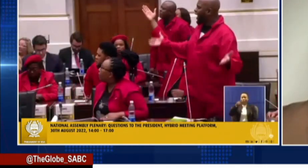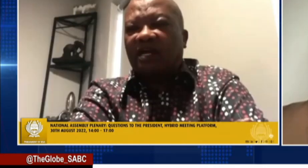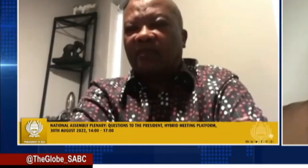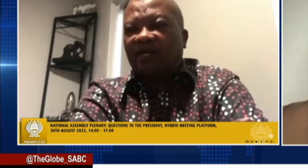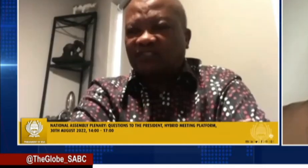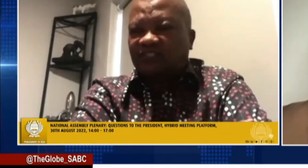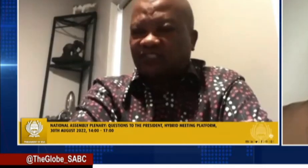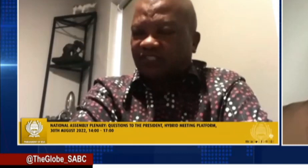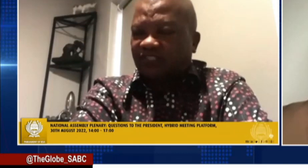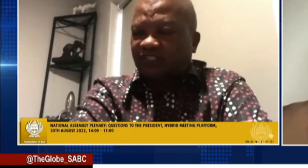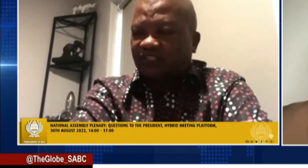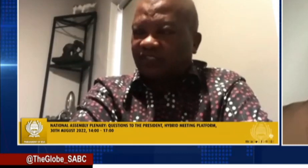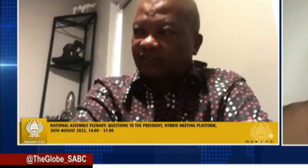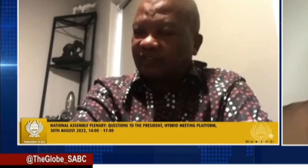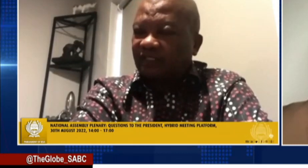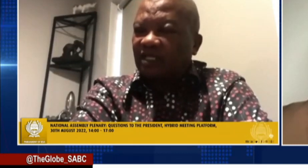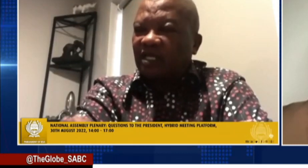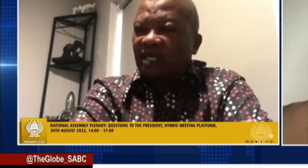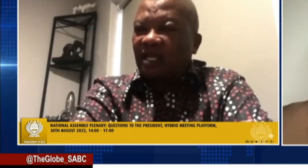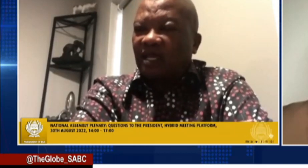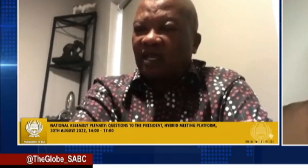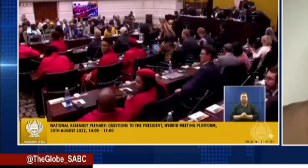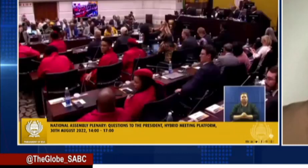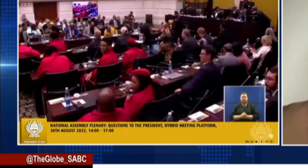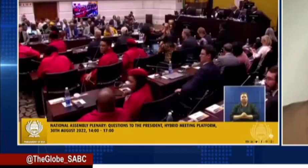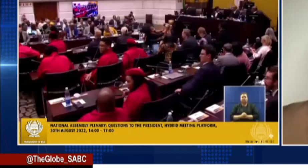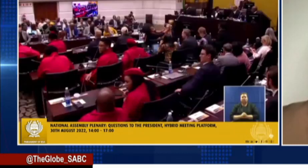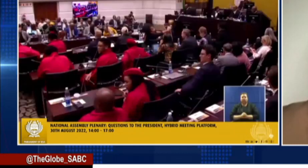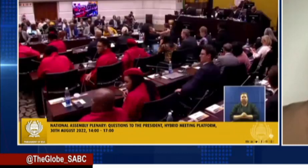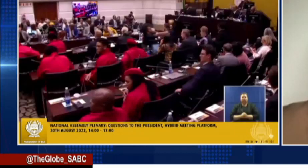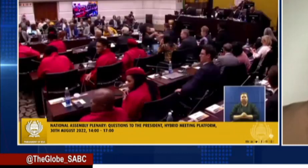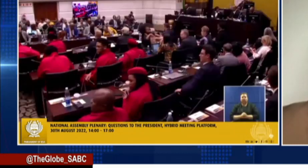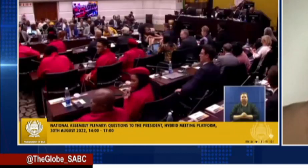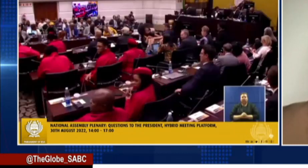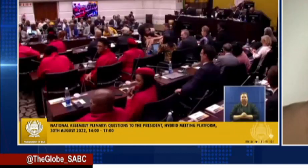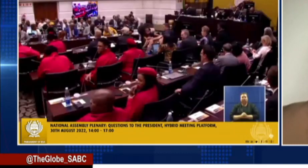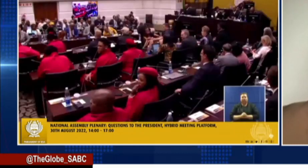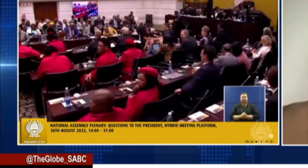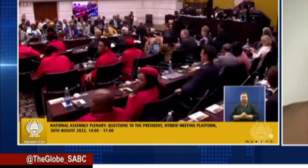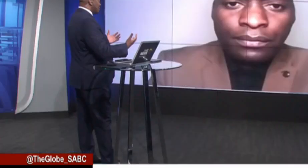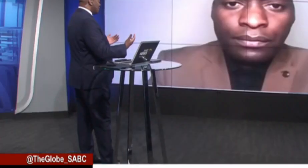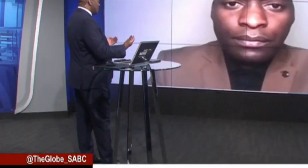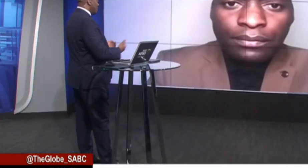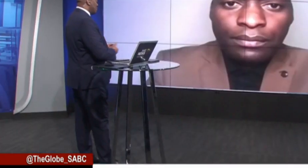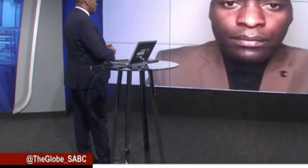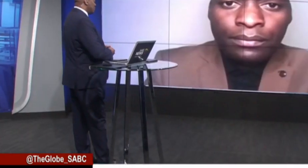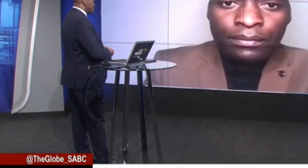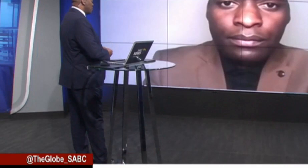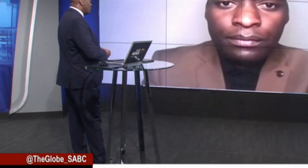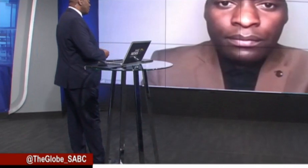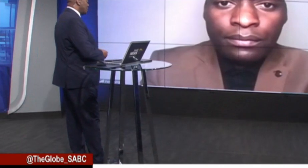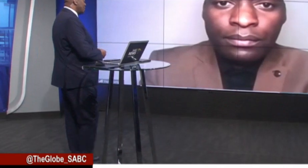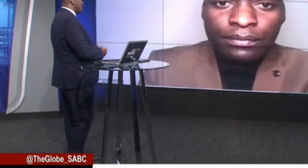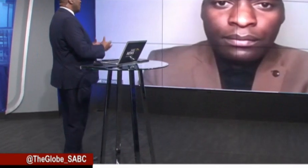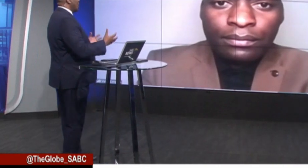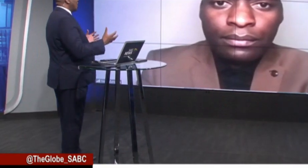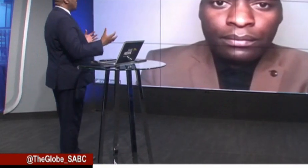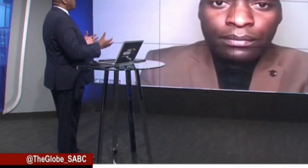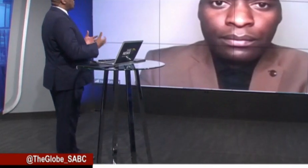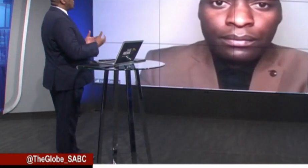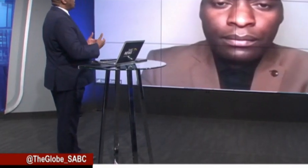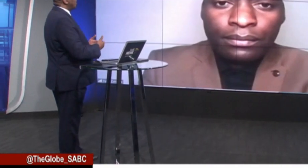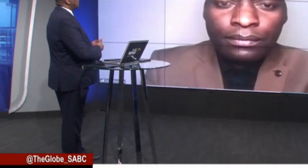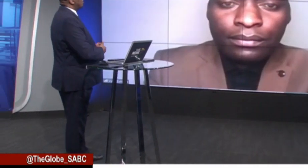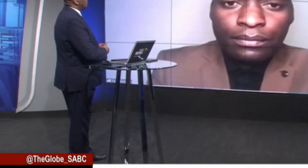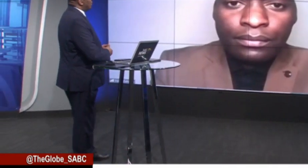the process of today, in order to avoid accountability. All right. I know that as opposition parties,